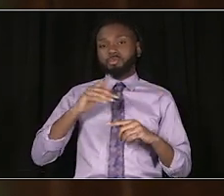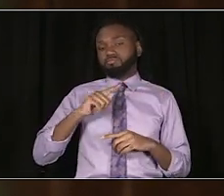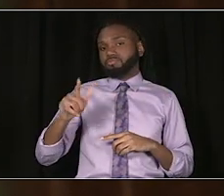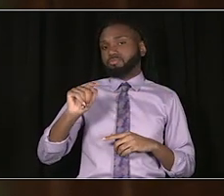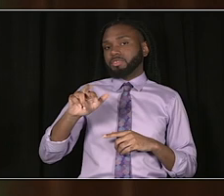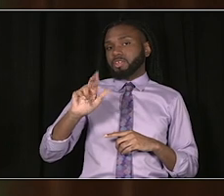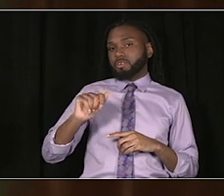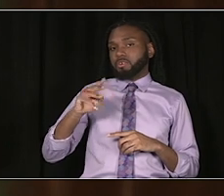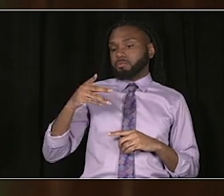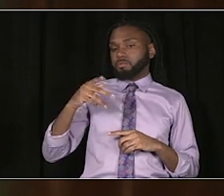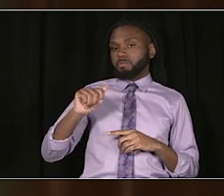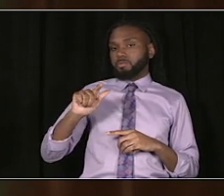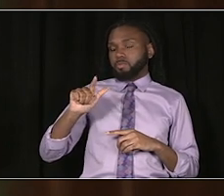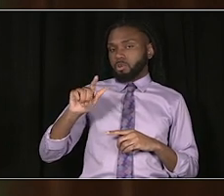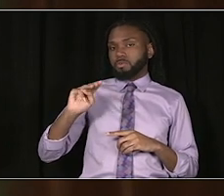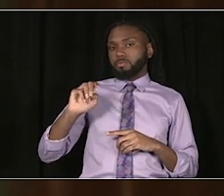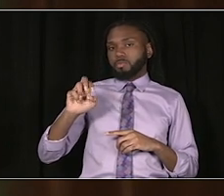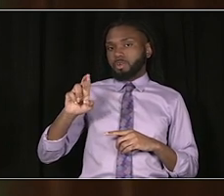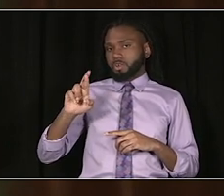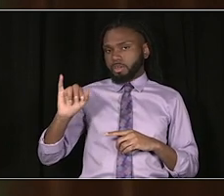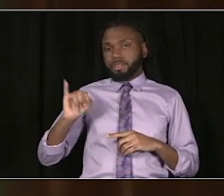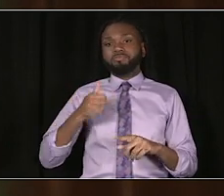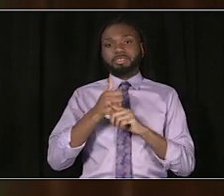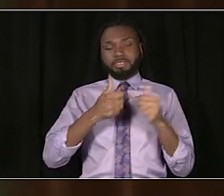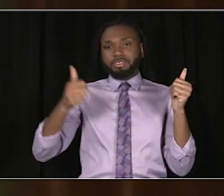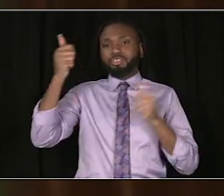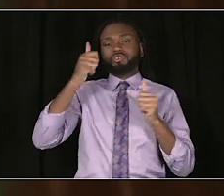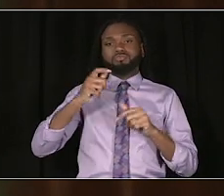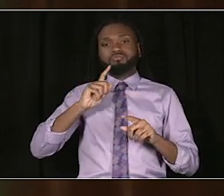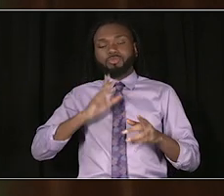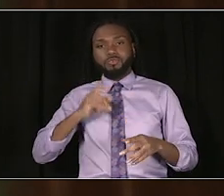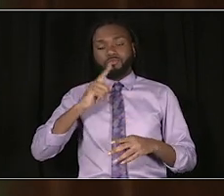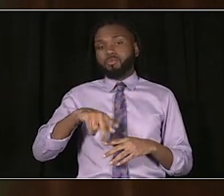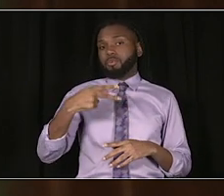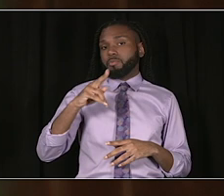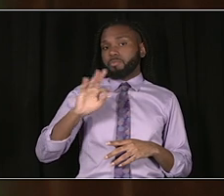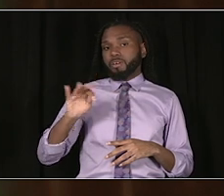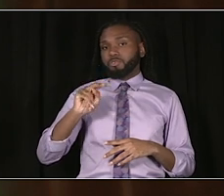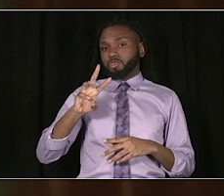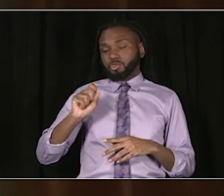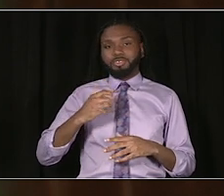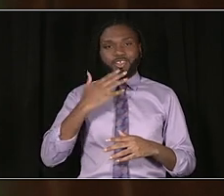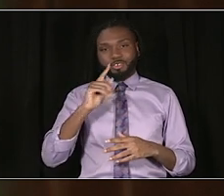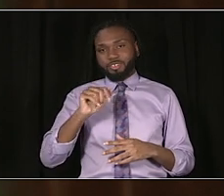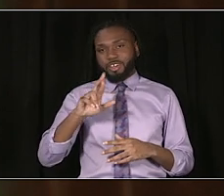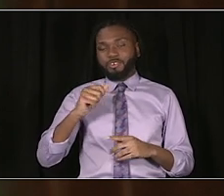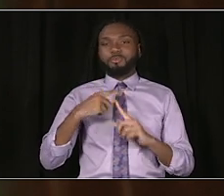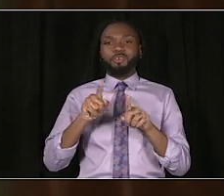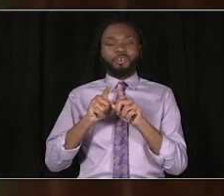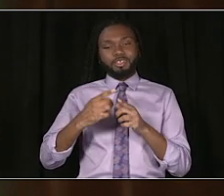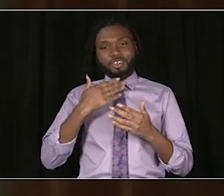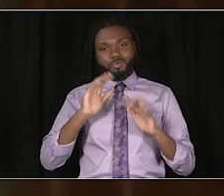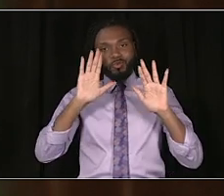Palmeri. She is senior political correspondent and partner at Puck News. Thank you, Tara, and thank you to the